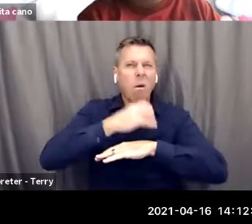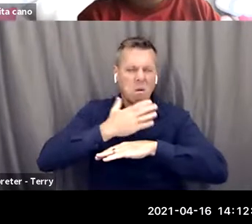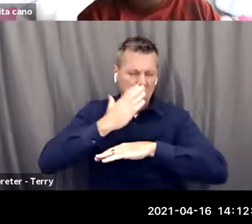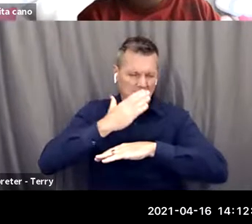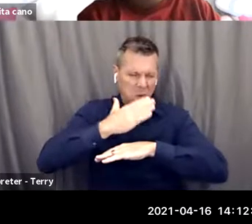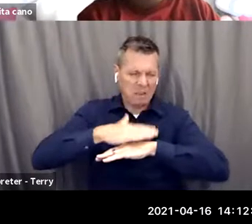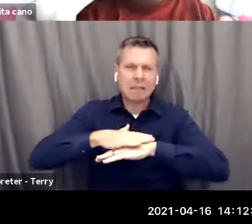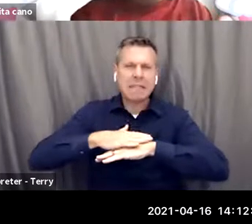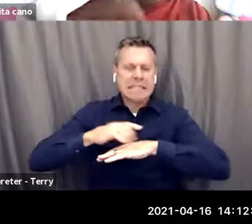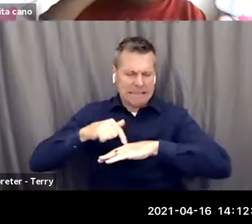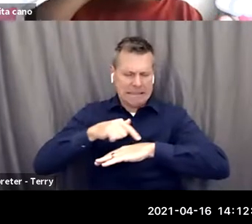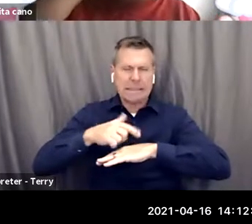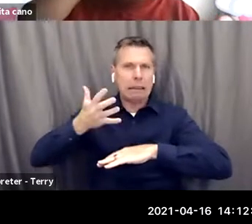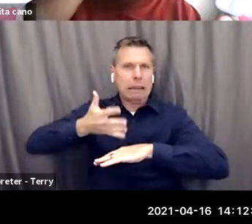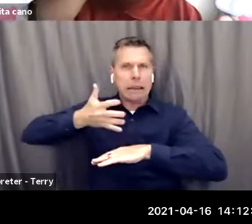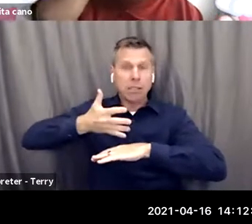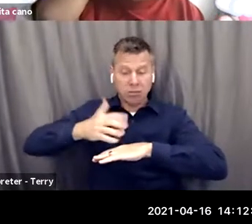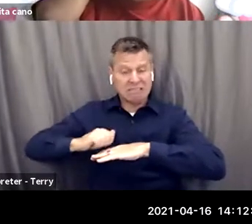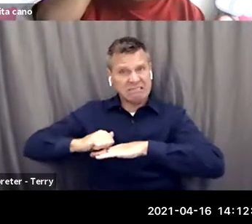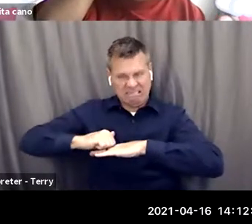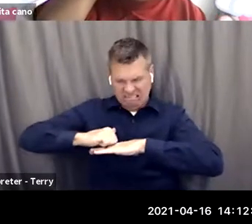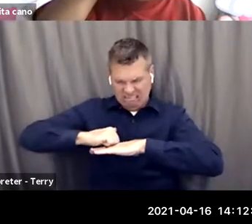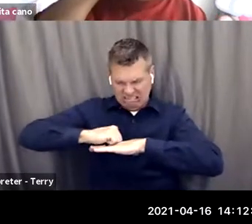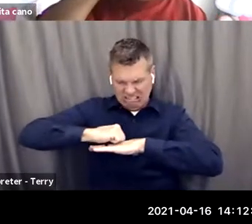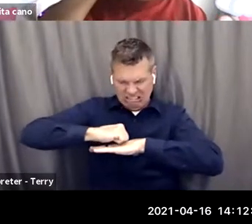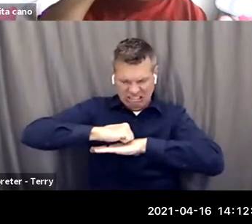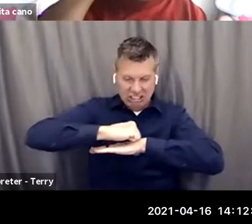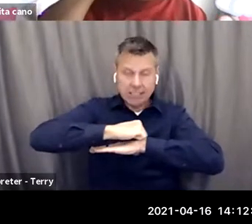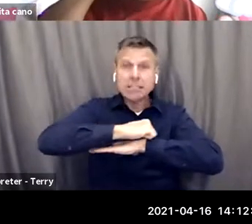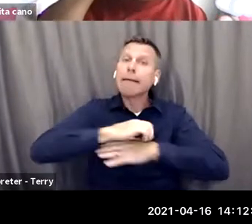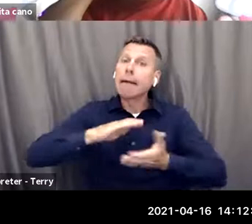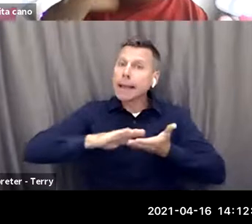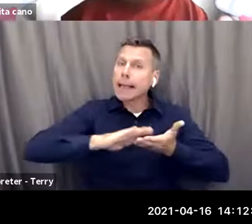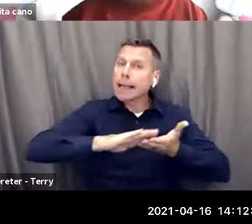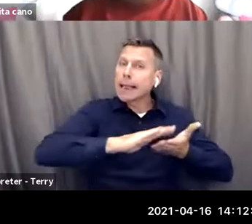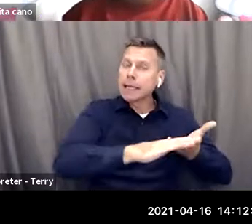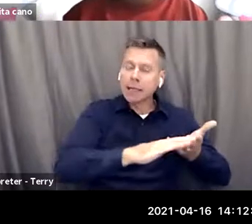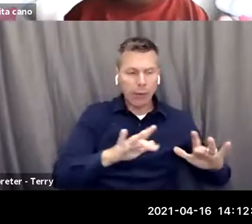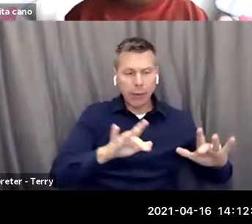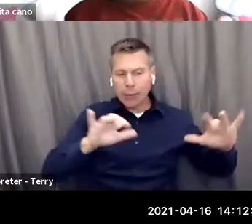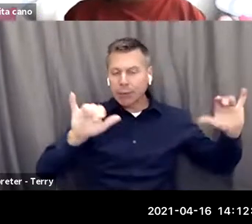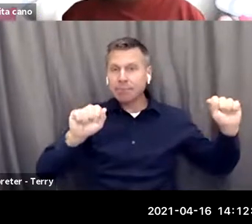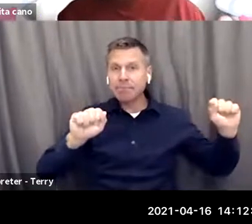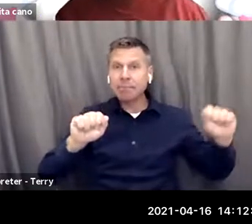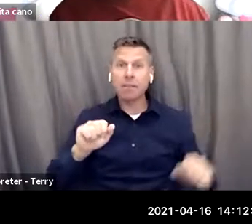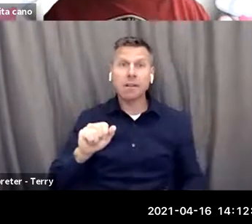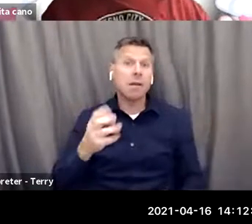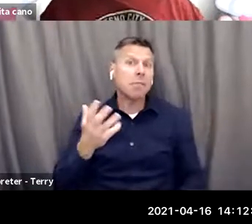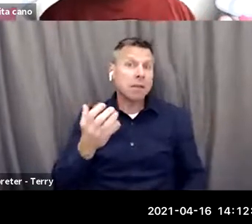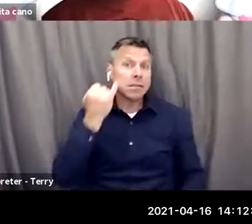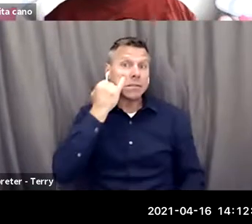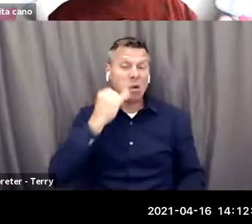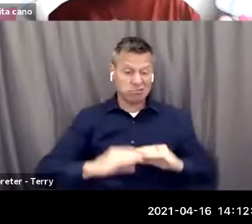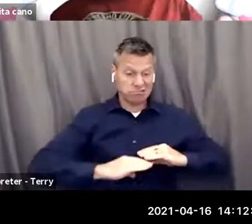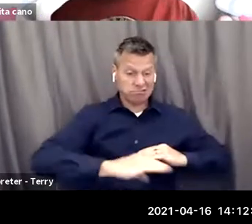Spilt milk. Okay. Even old stinky spilt milk, you can clean it up. But if you spill wine on a red carpet, you're